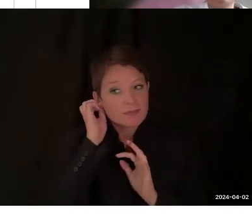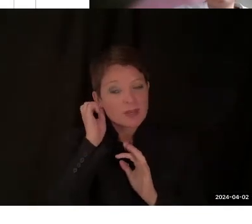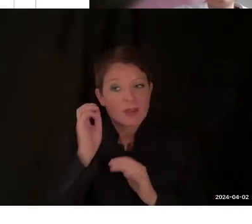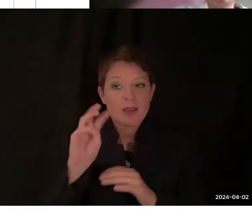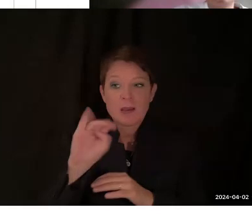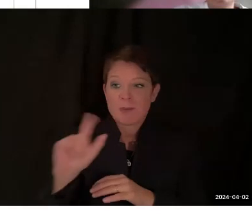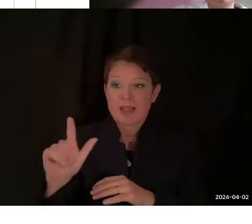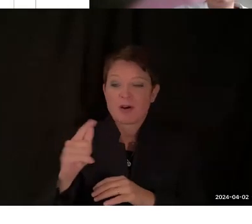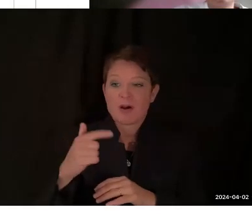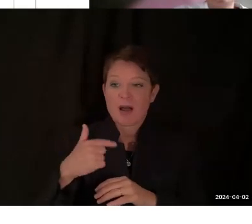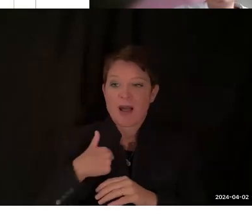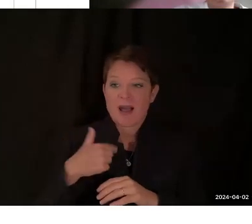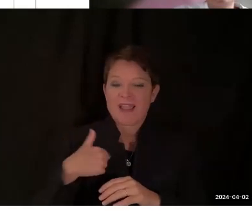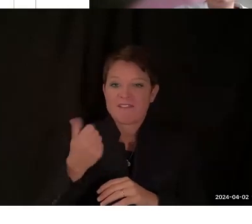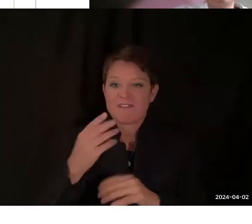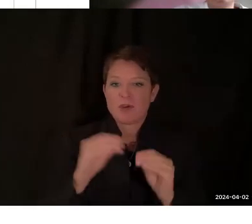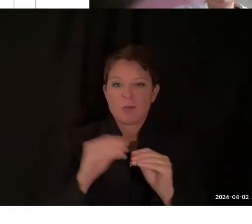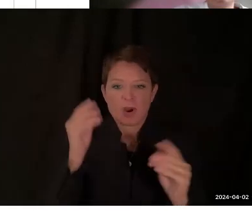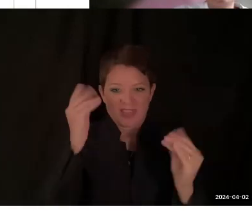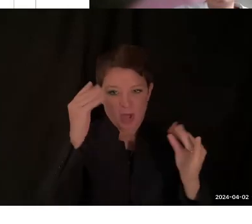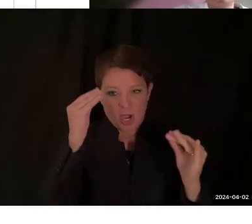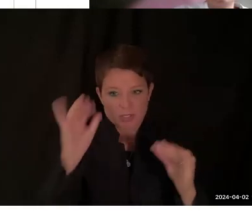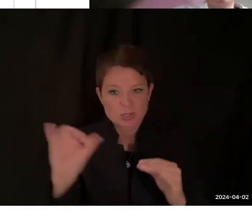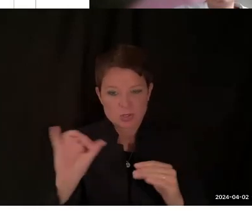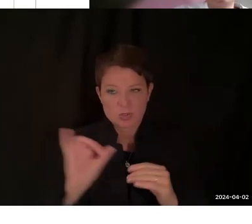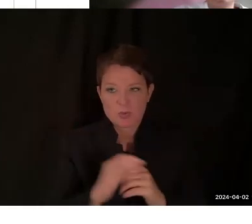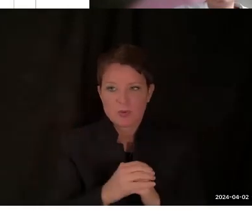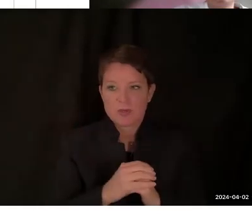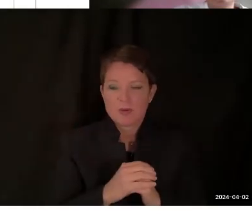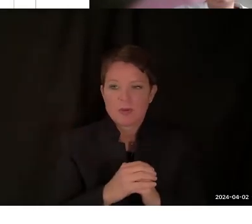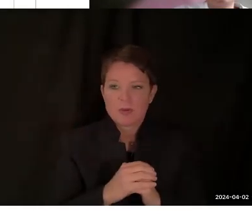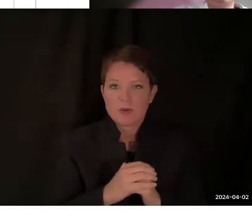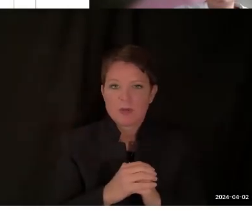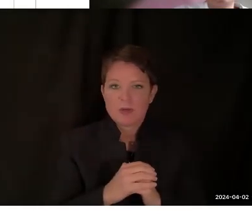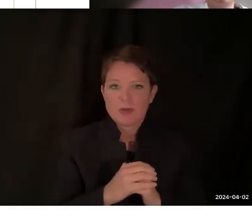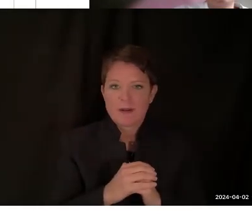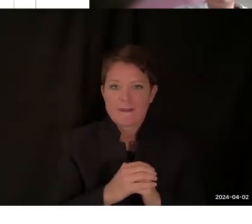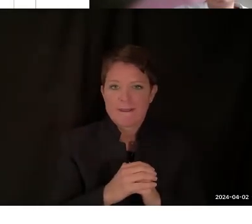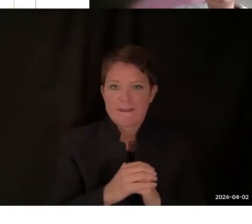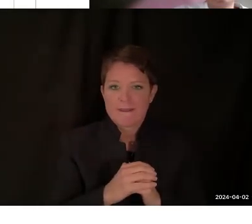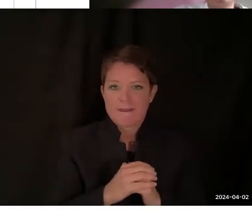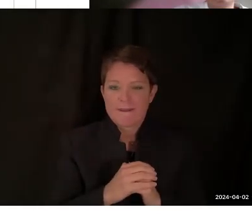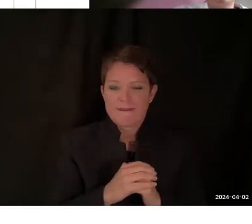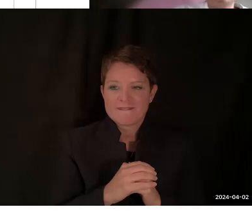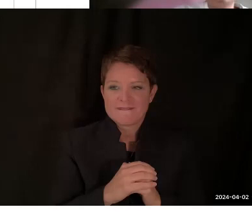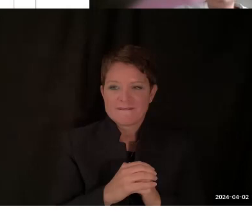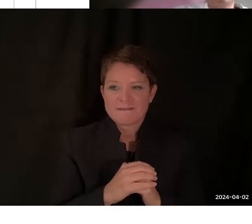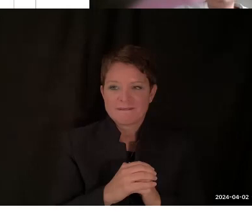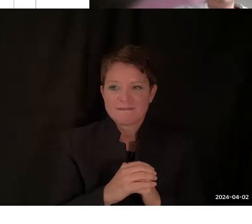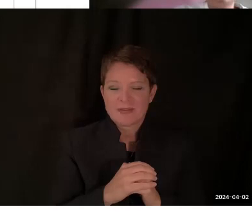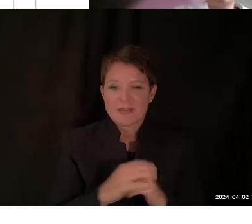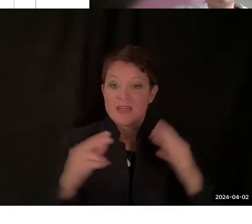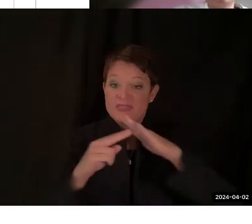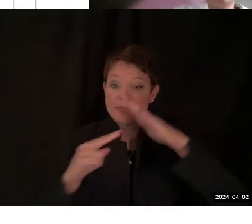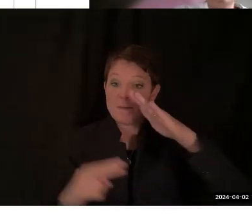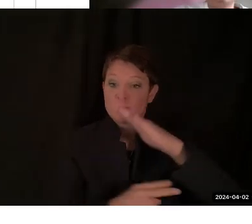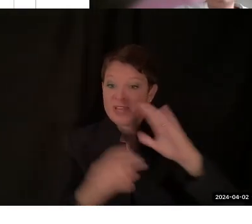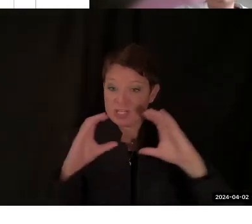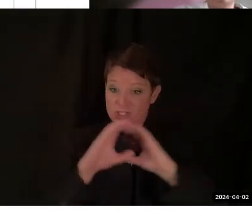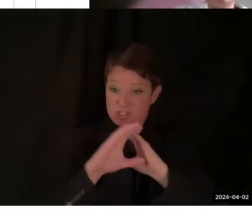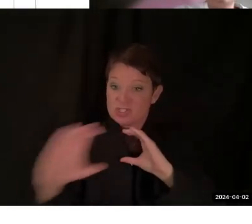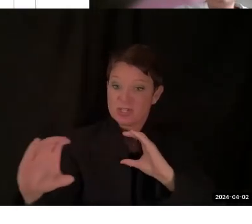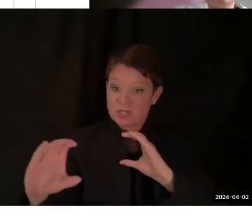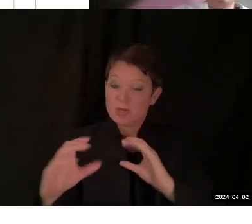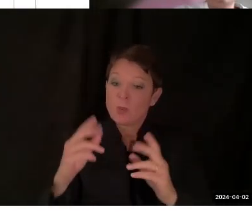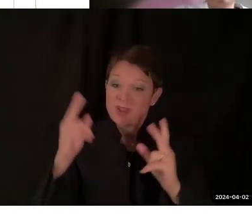Michael, I mean, I have a couple of thoughts. You know, the bridge, we heard some comments on